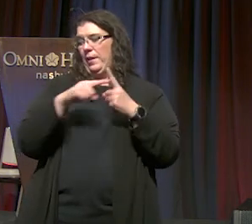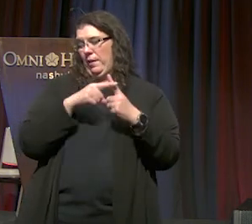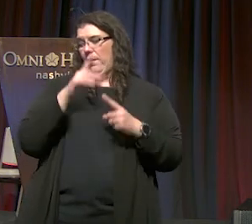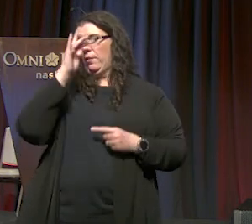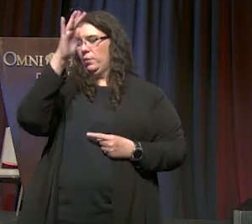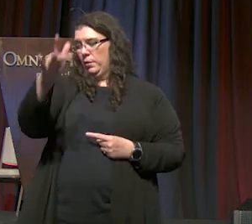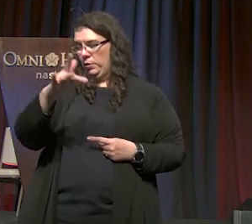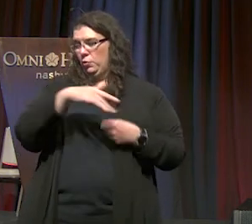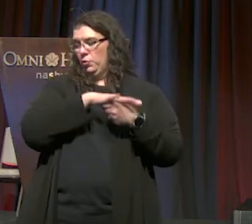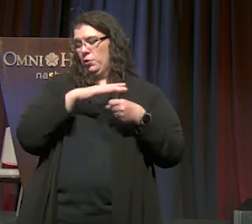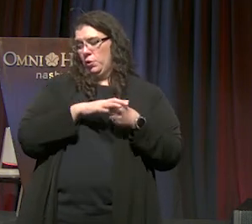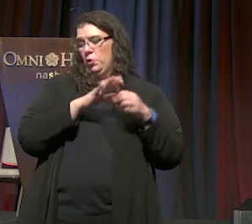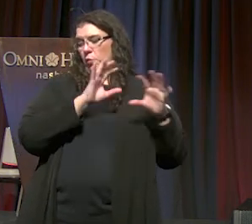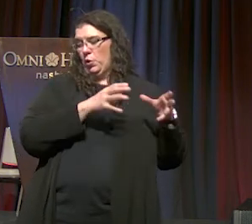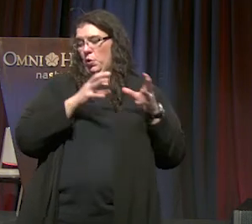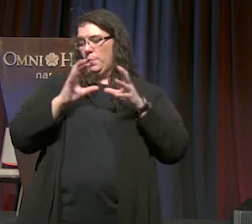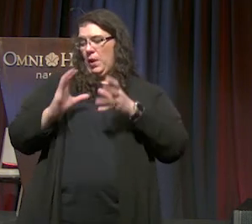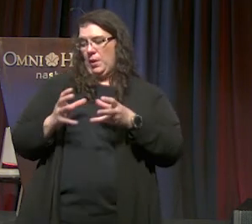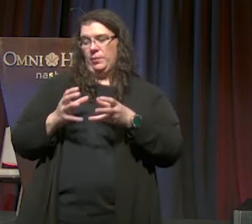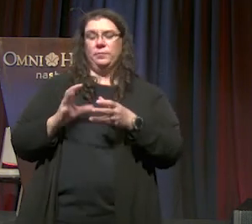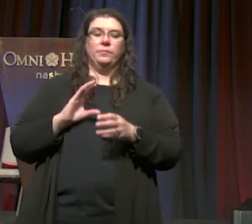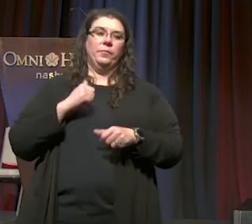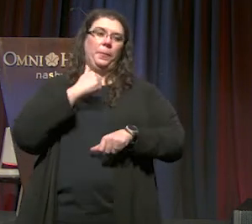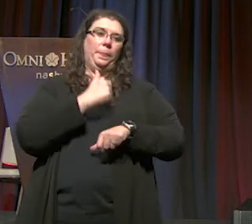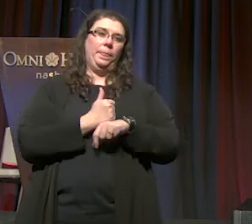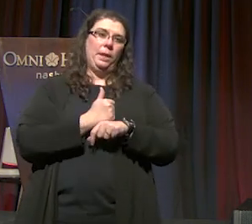any future regional